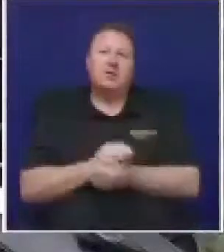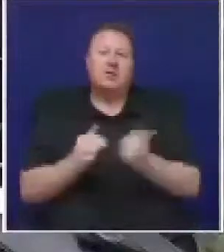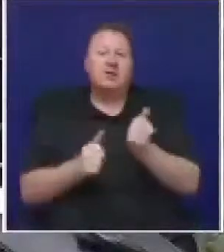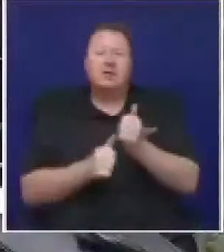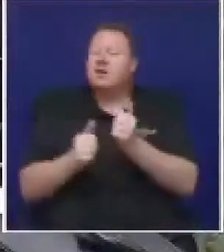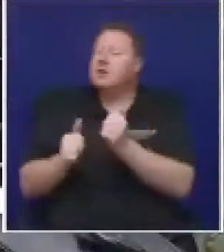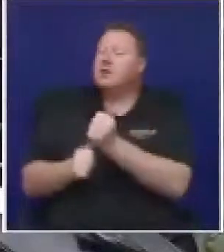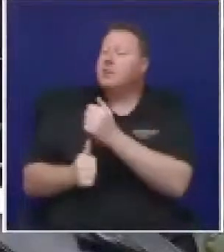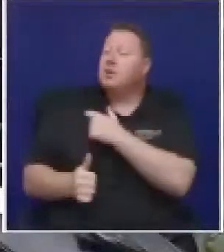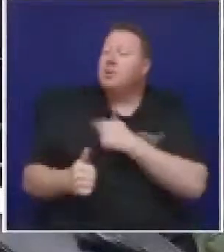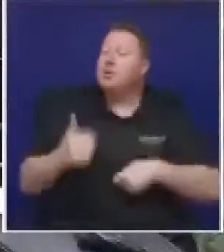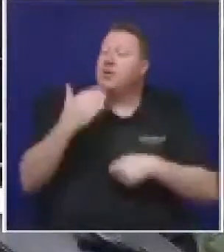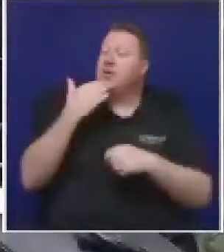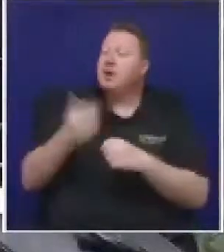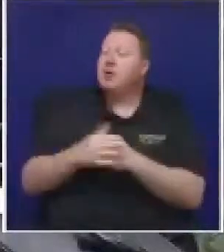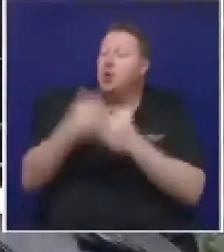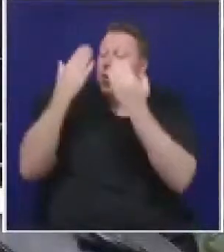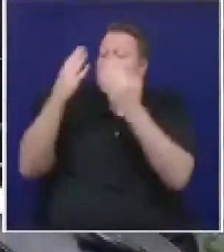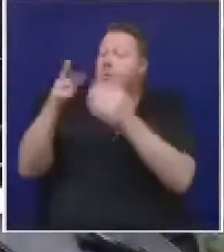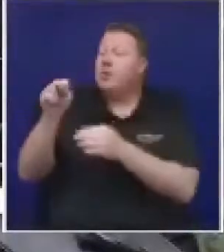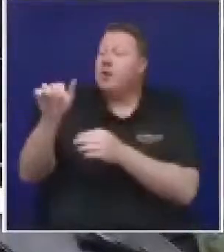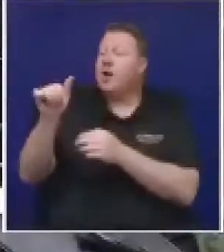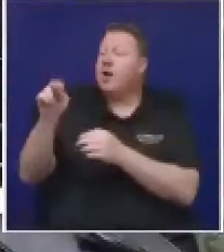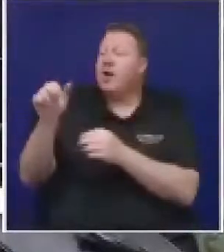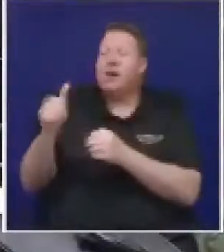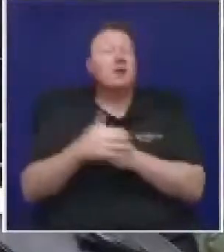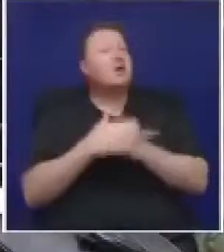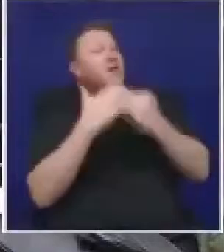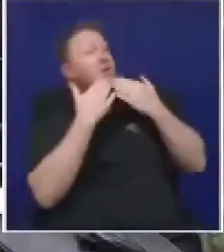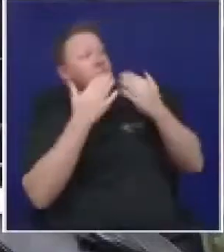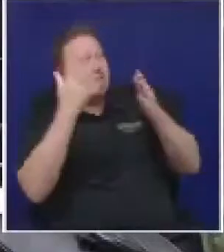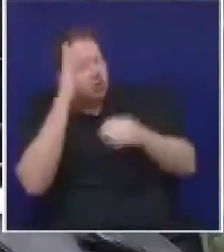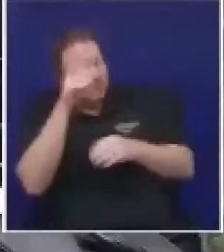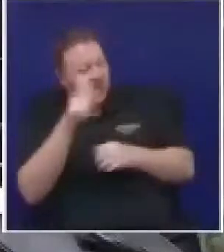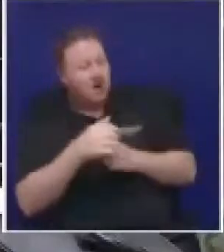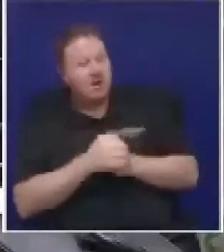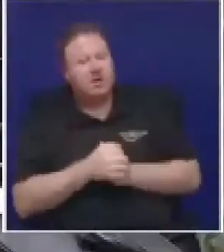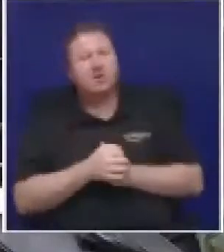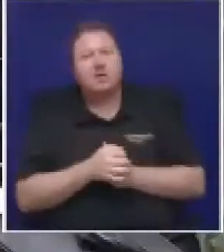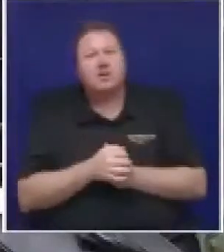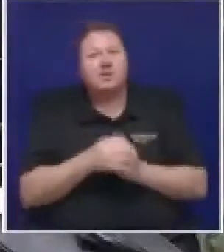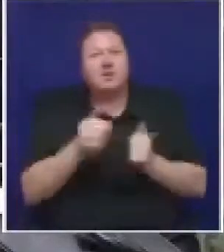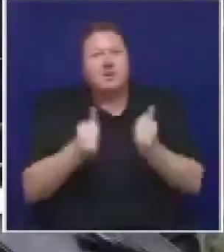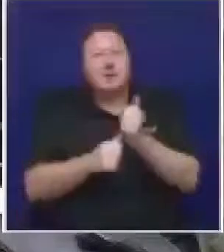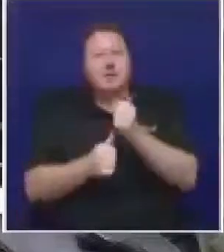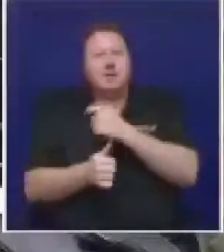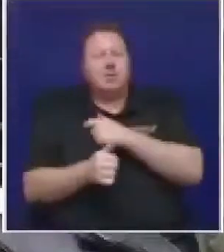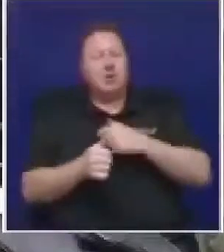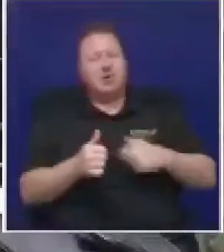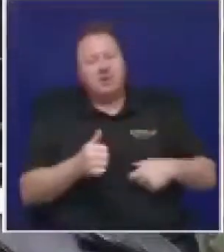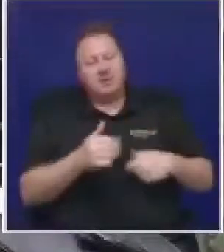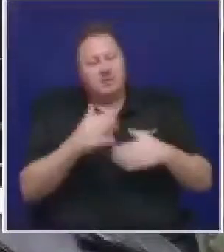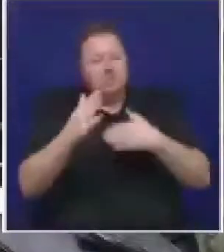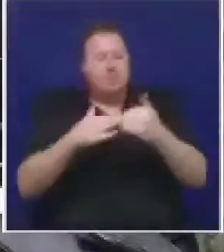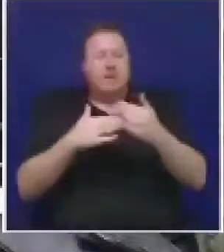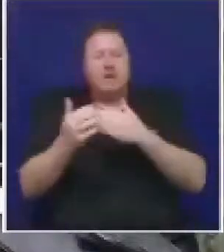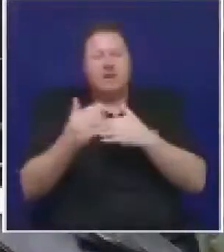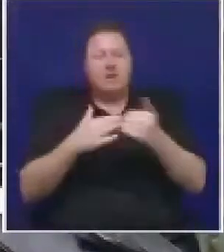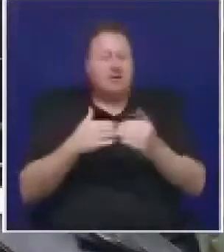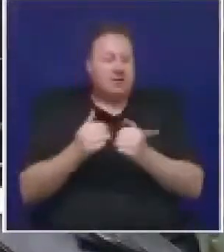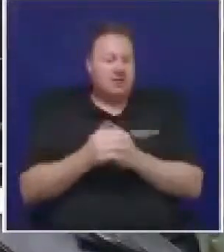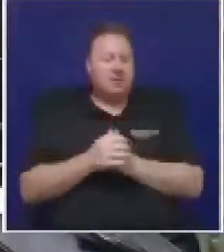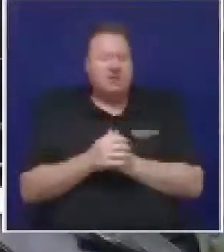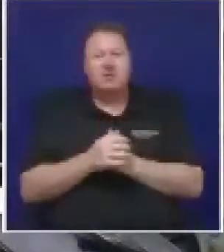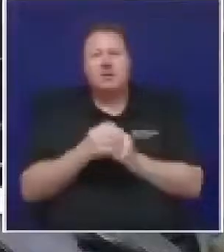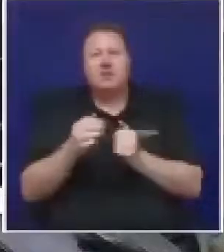Nana. Thank you, thank you, Speaker. And Deputy President, building on what the